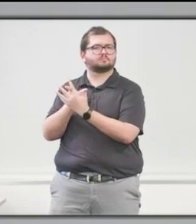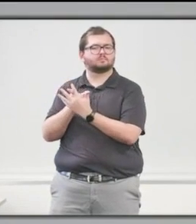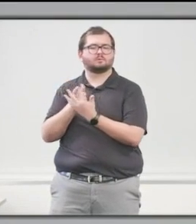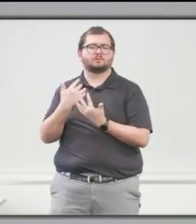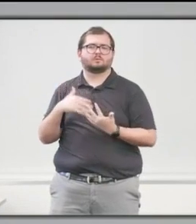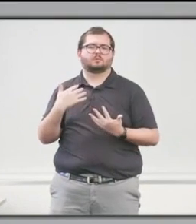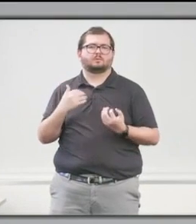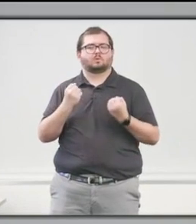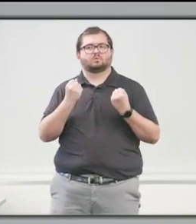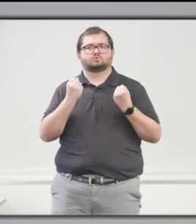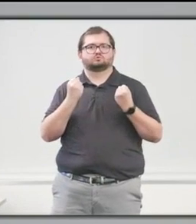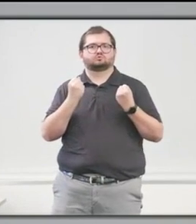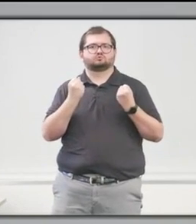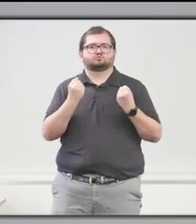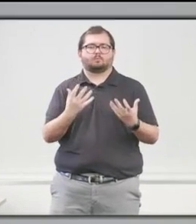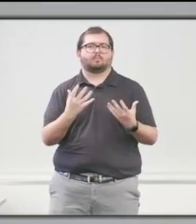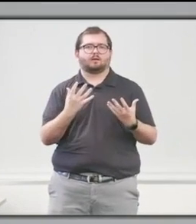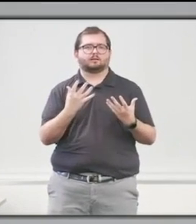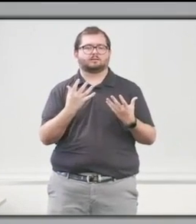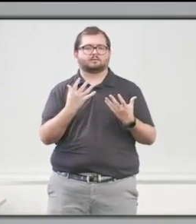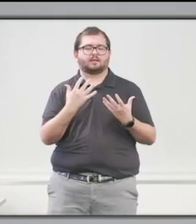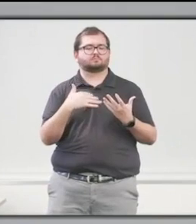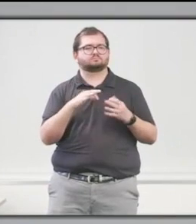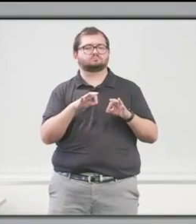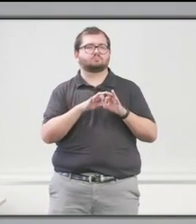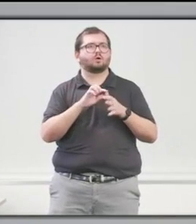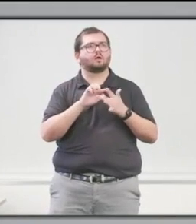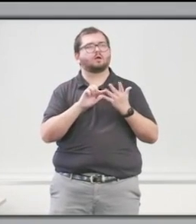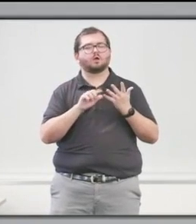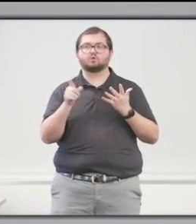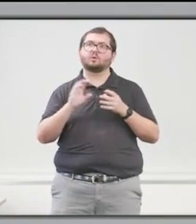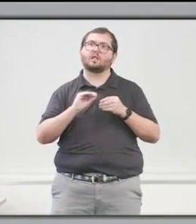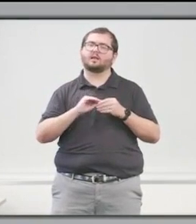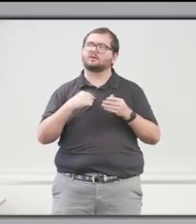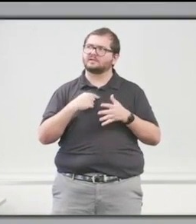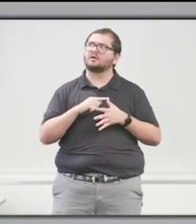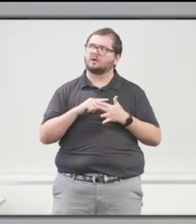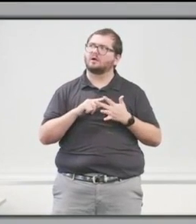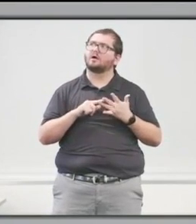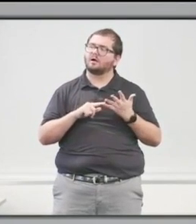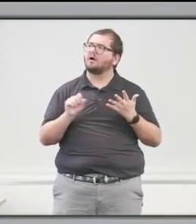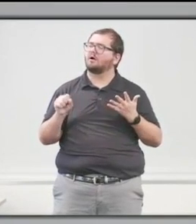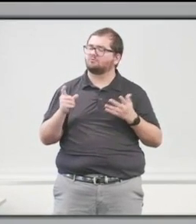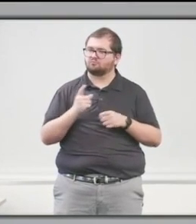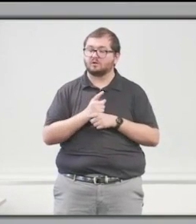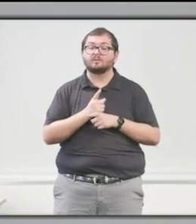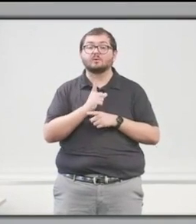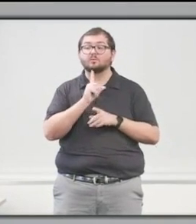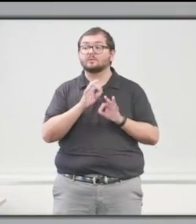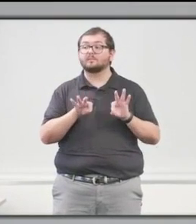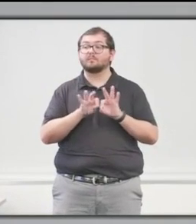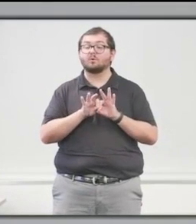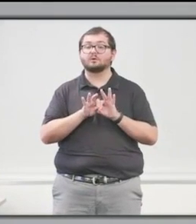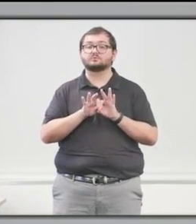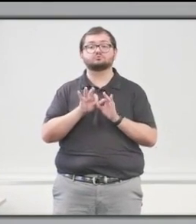of information in your presentation. I was thinking of all these things as you were going along. But being able to put it out in a way that's